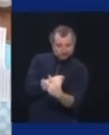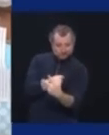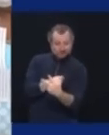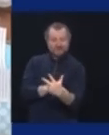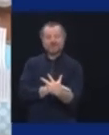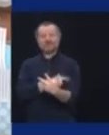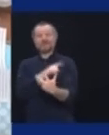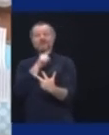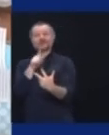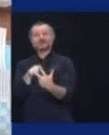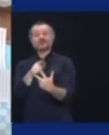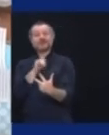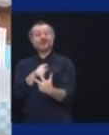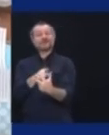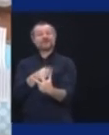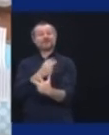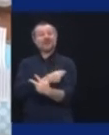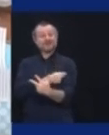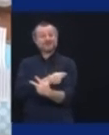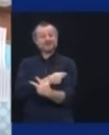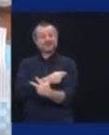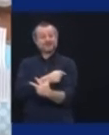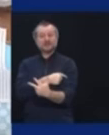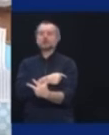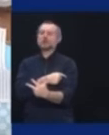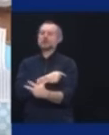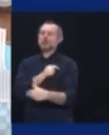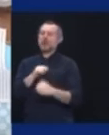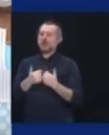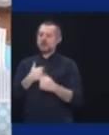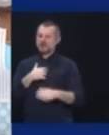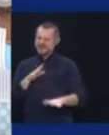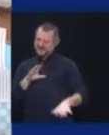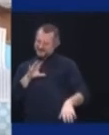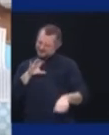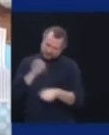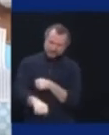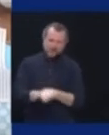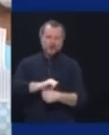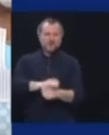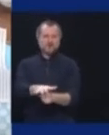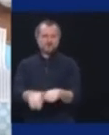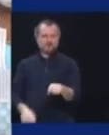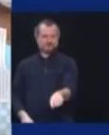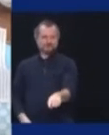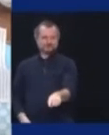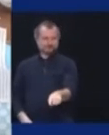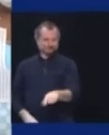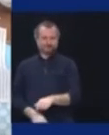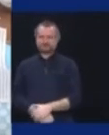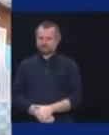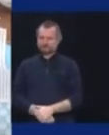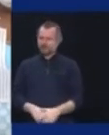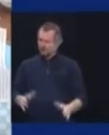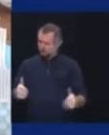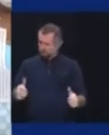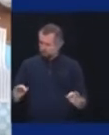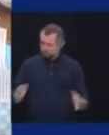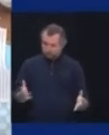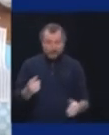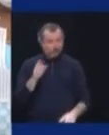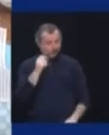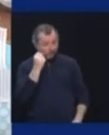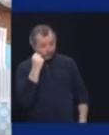The vaccine is the weapon that wins the war. Great, it's developed. But you have to get